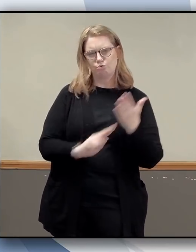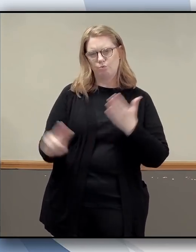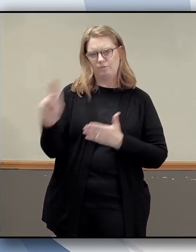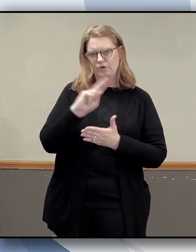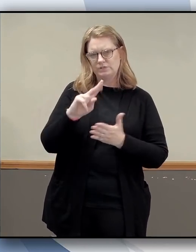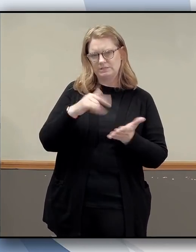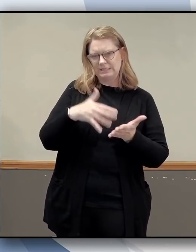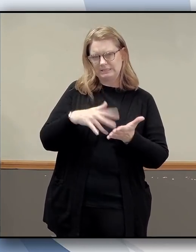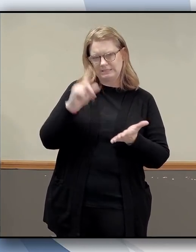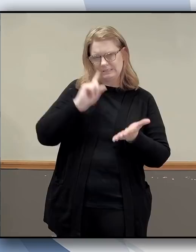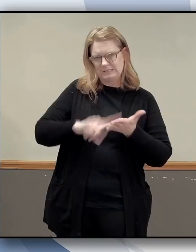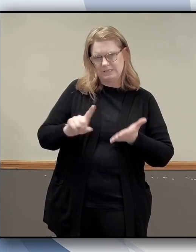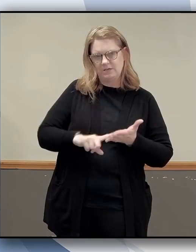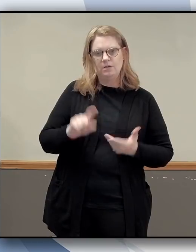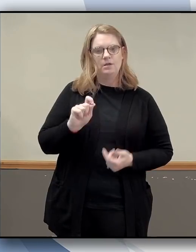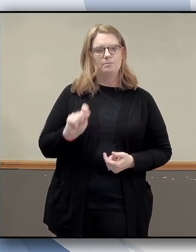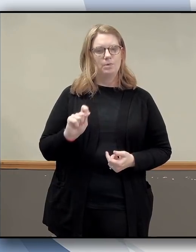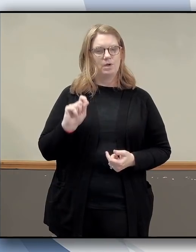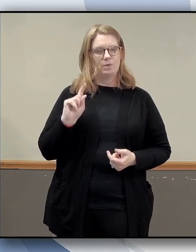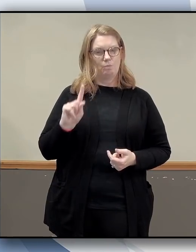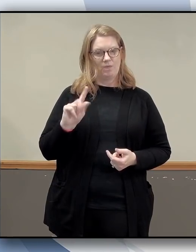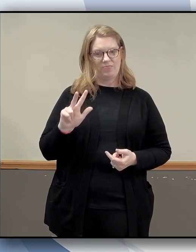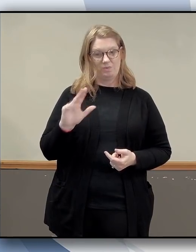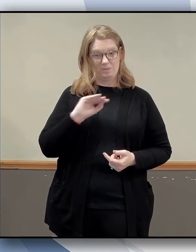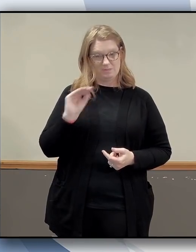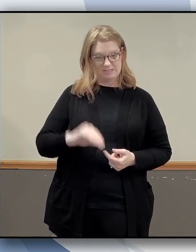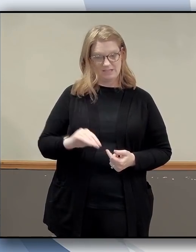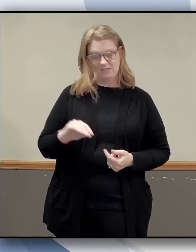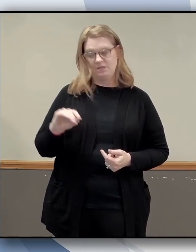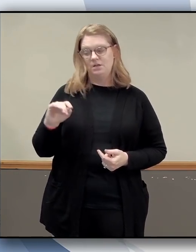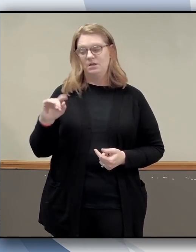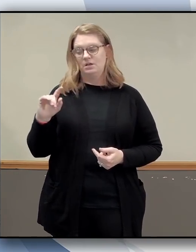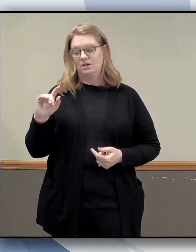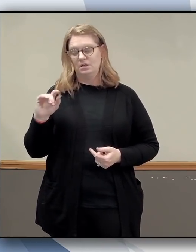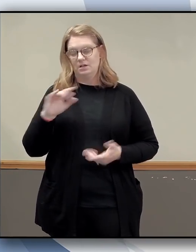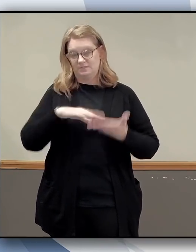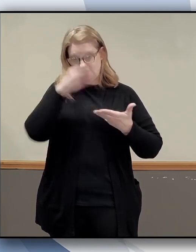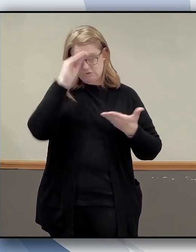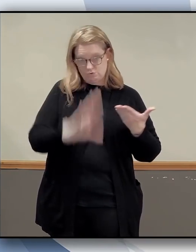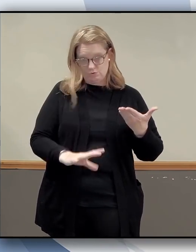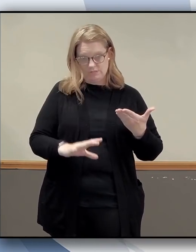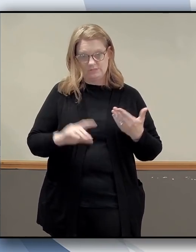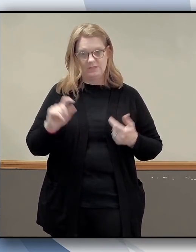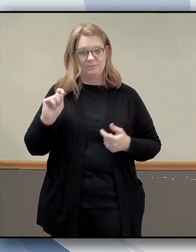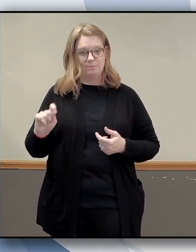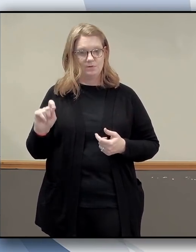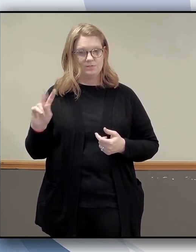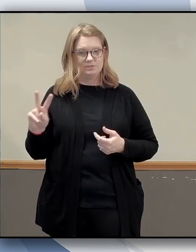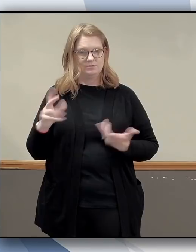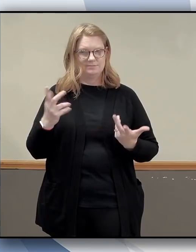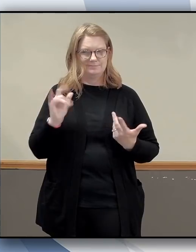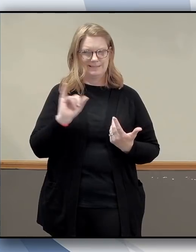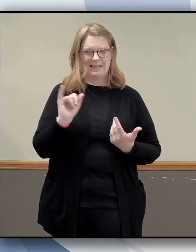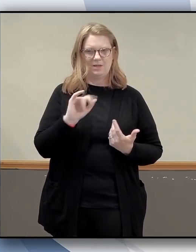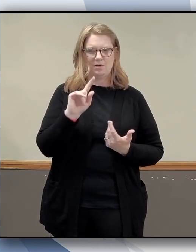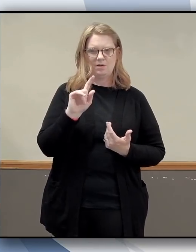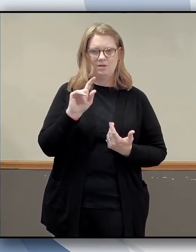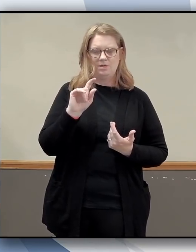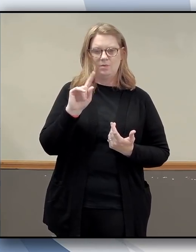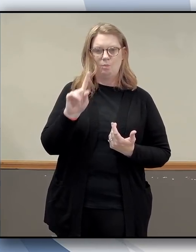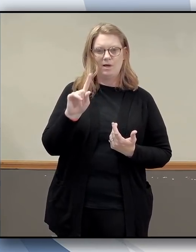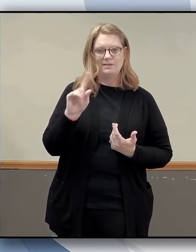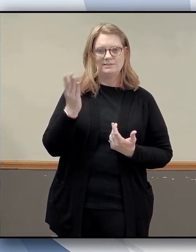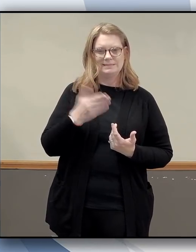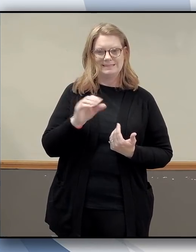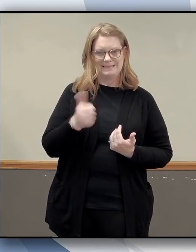to, 0.13% of students and 0.2, so that's like 0.1% of students